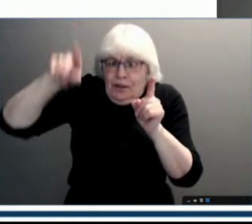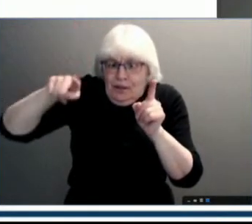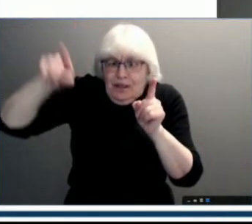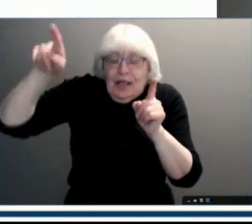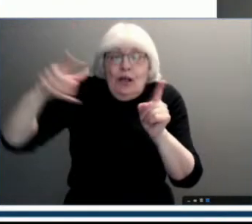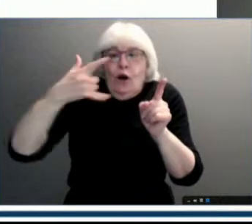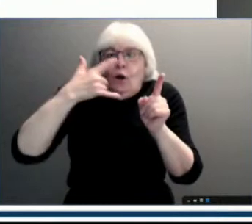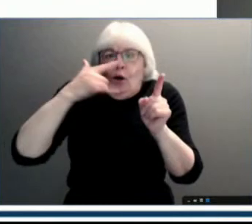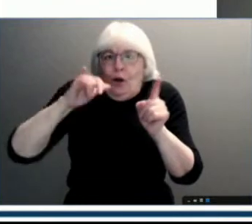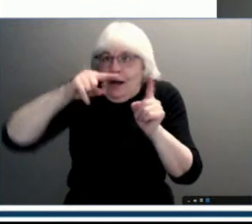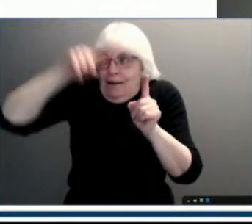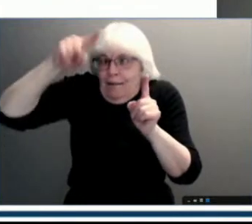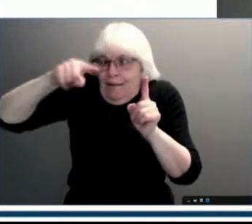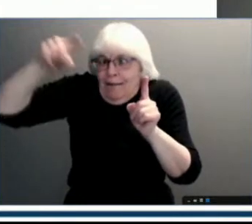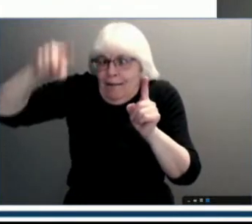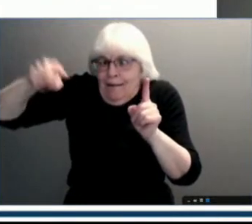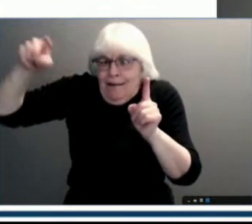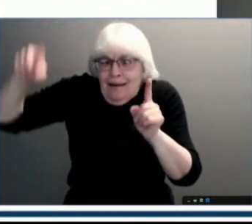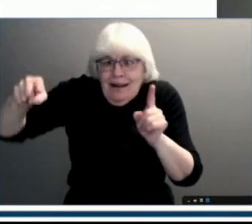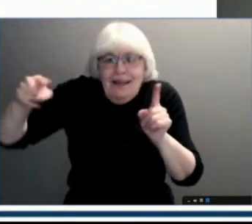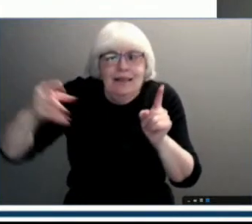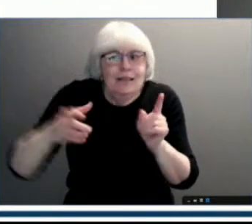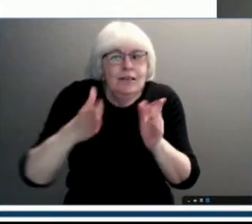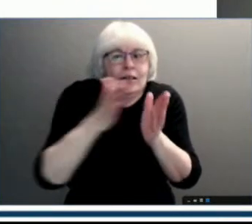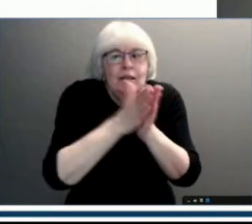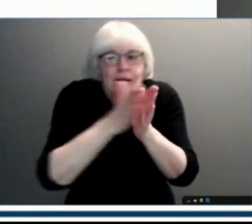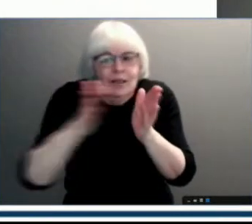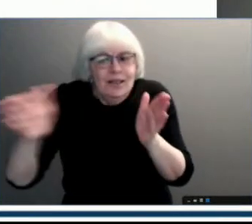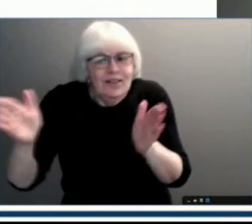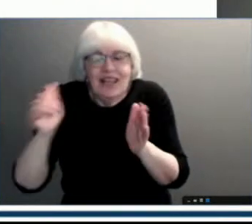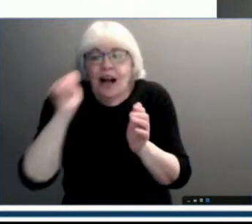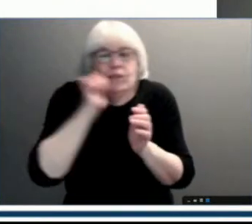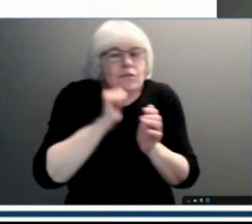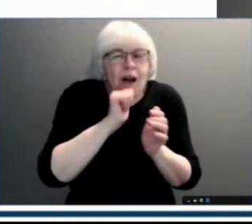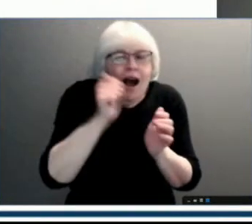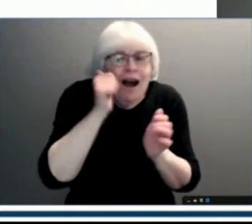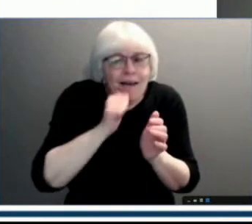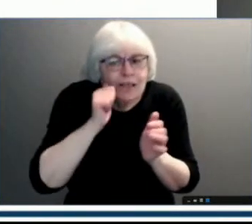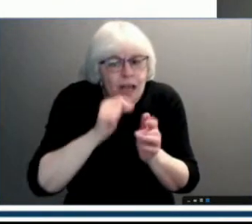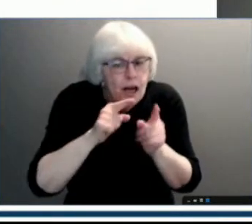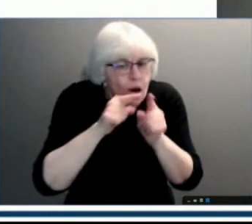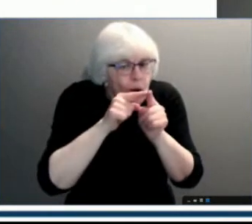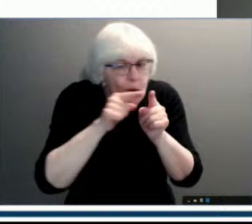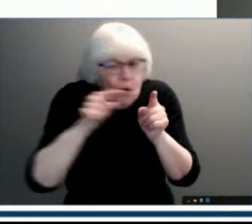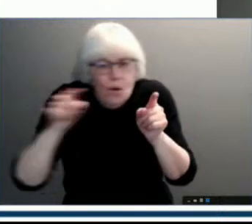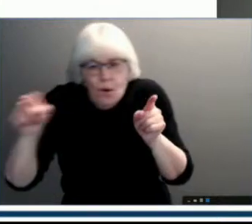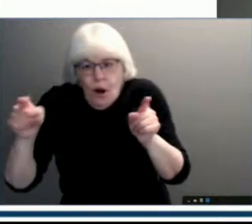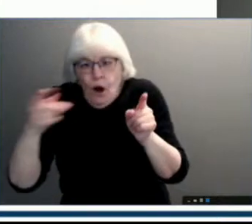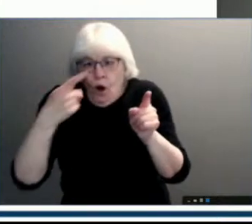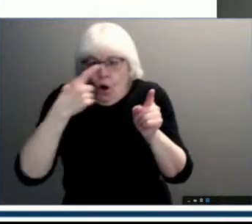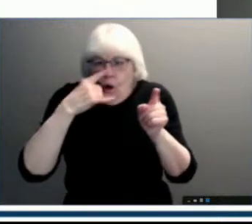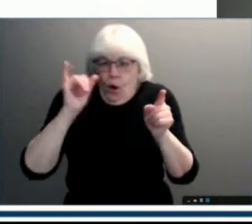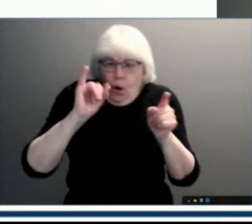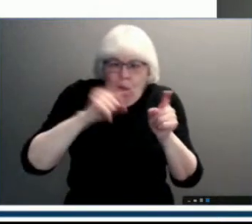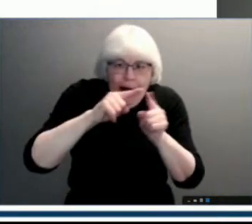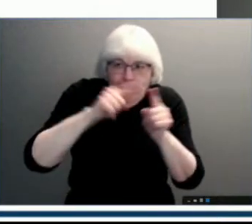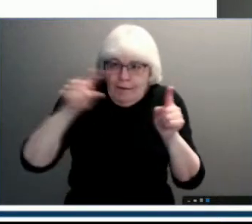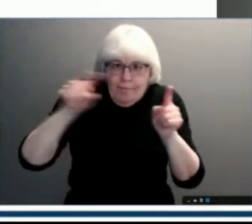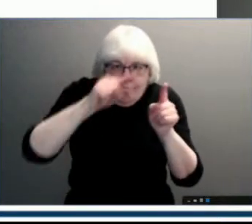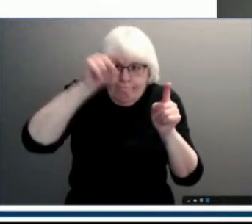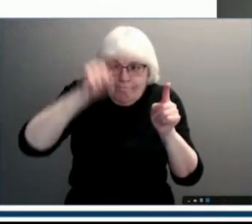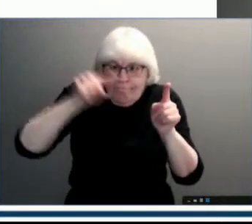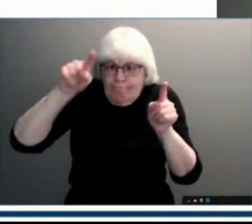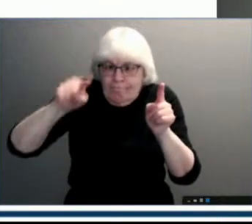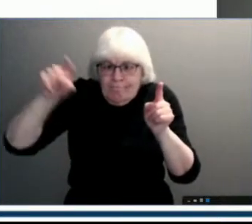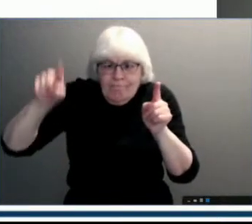and not at a daily basis. And so we will have a good method to look at where we are on the epidemic